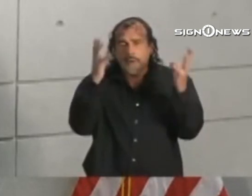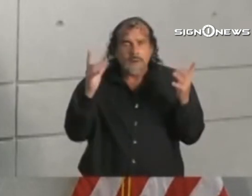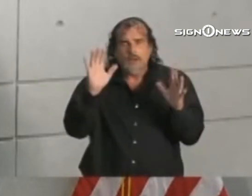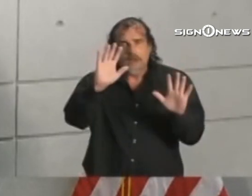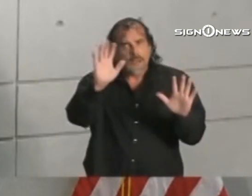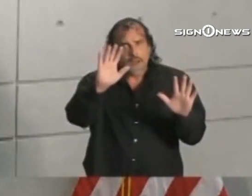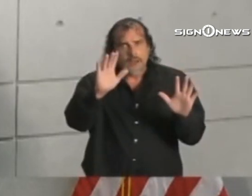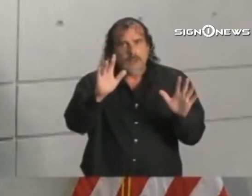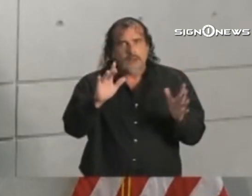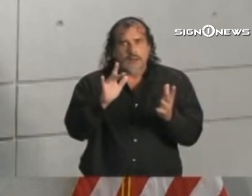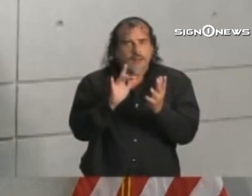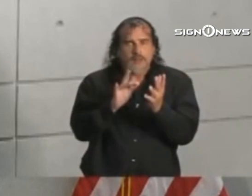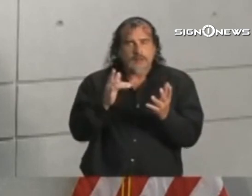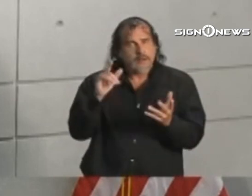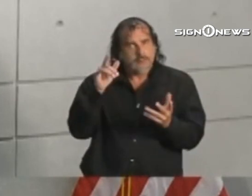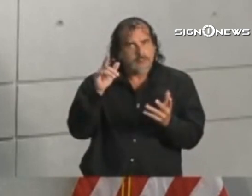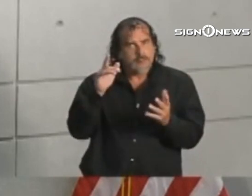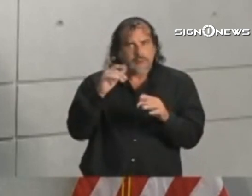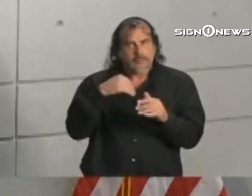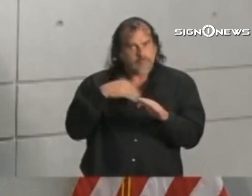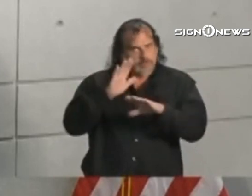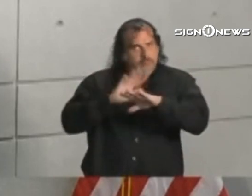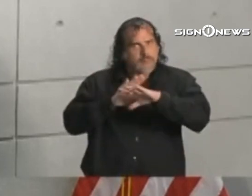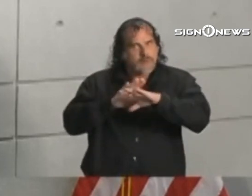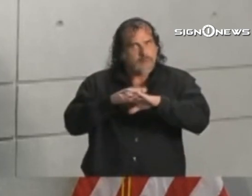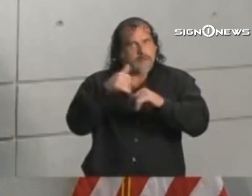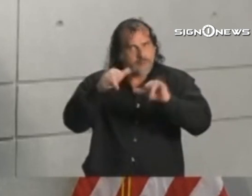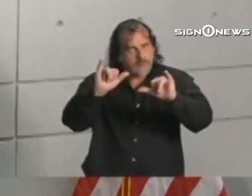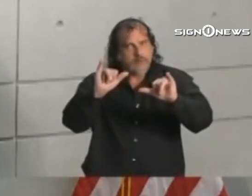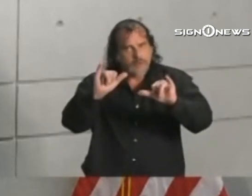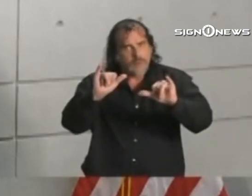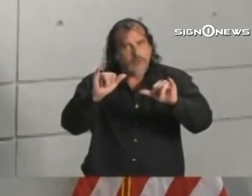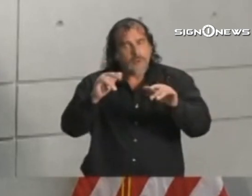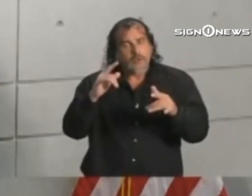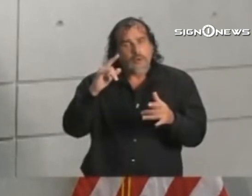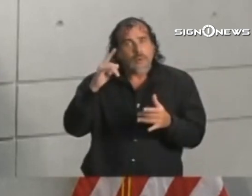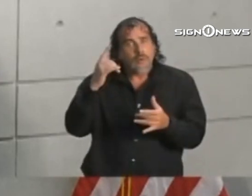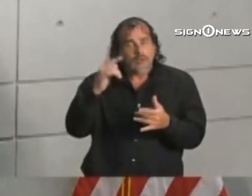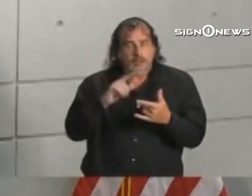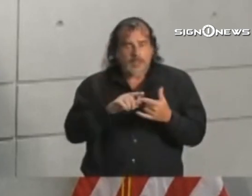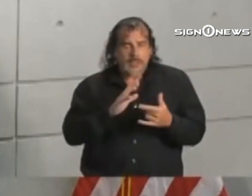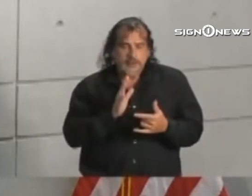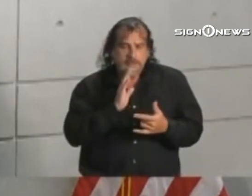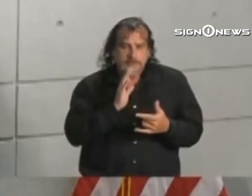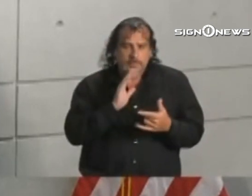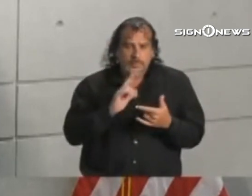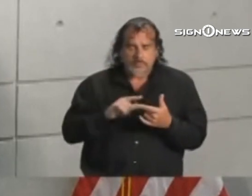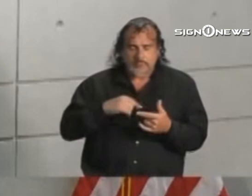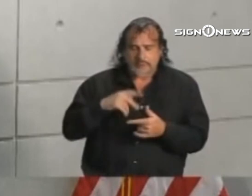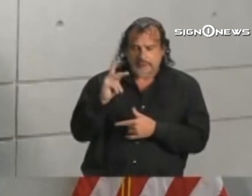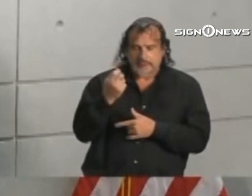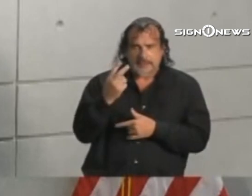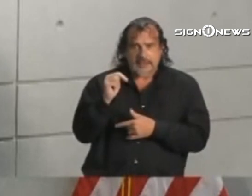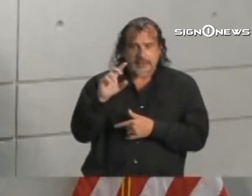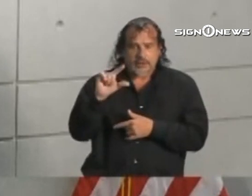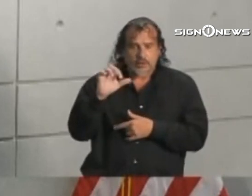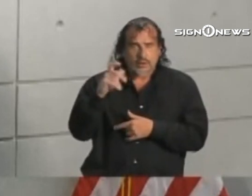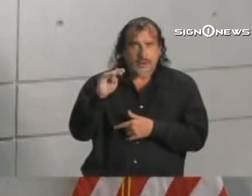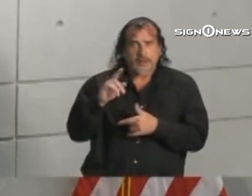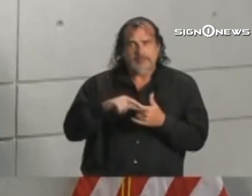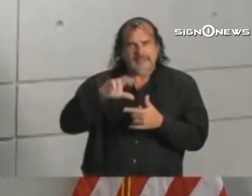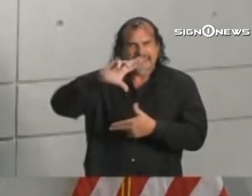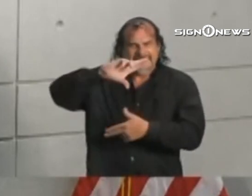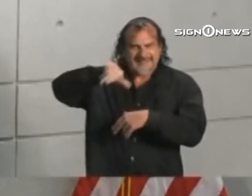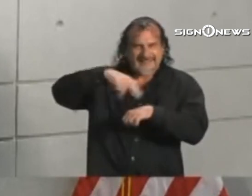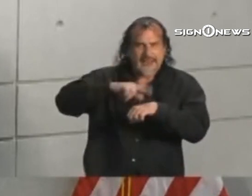not take this for granted, and for this reason. This storm, I spoke with Ken Graham with the National Hurricane Center first thing this morning. We talked